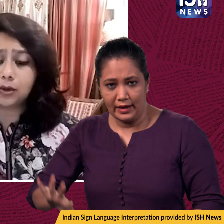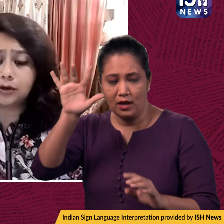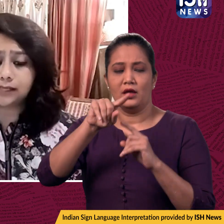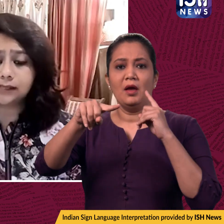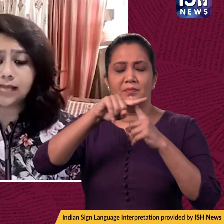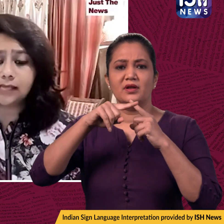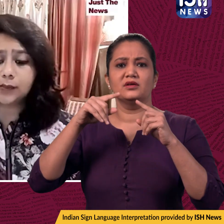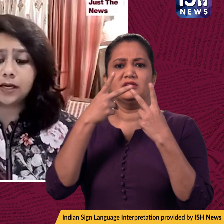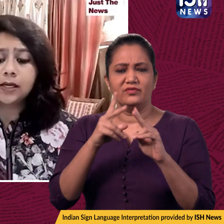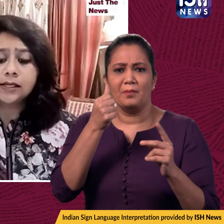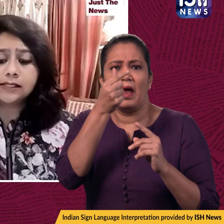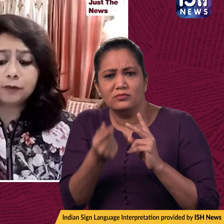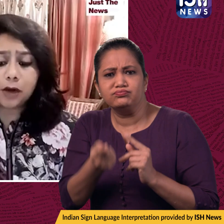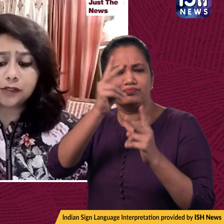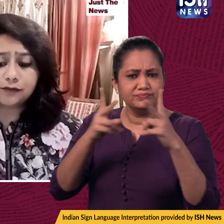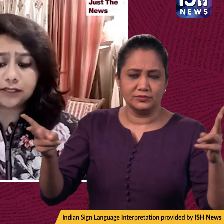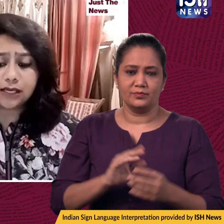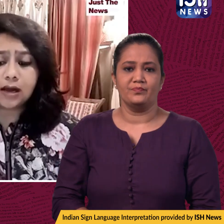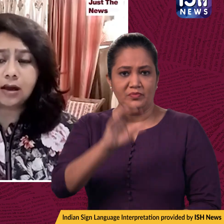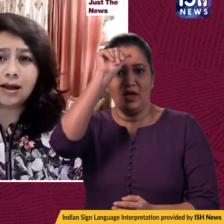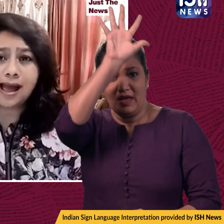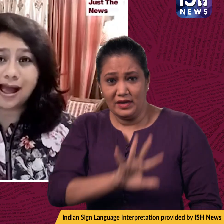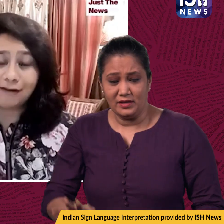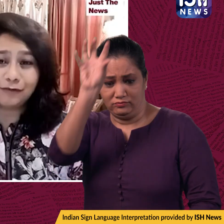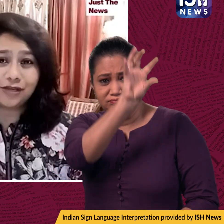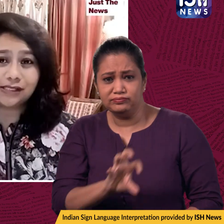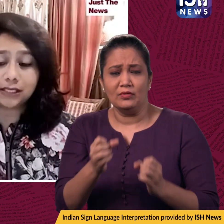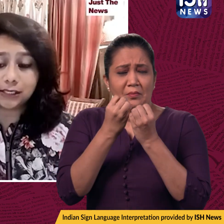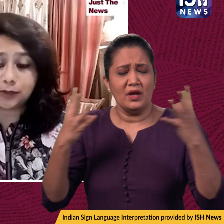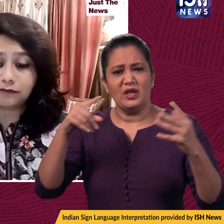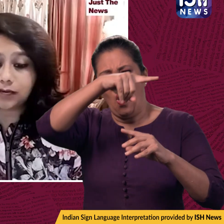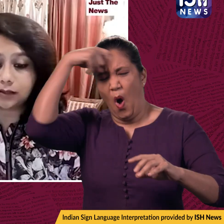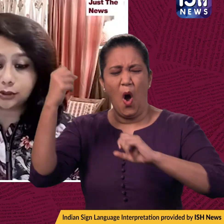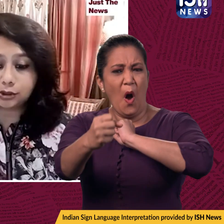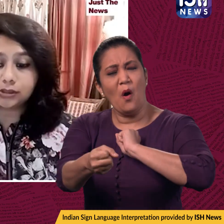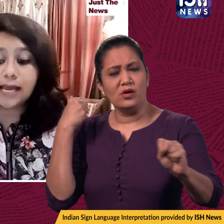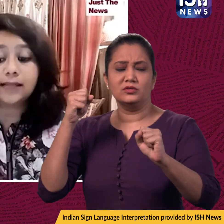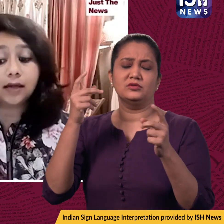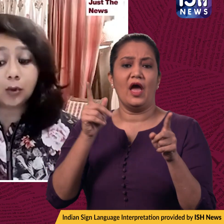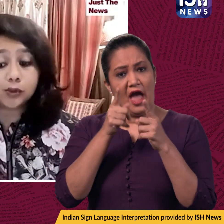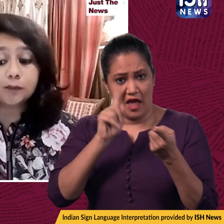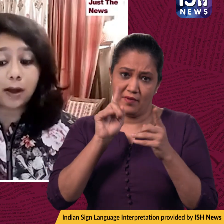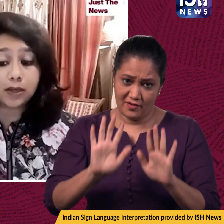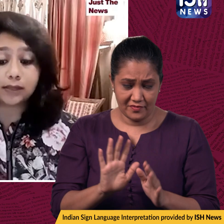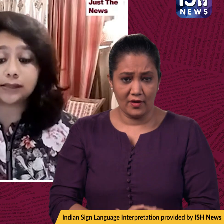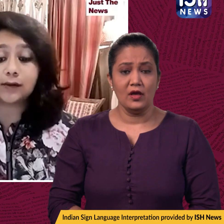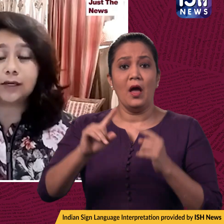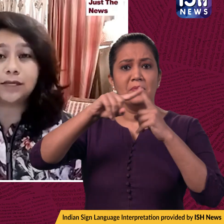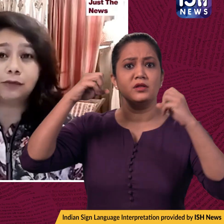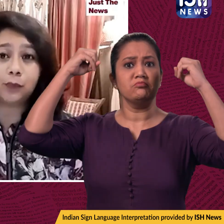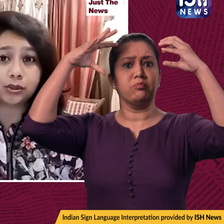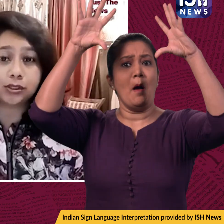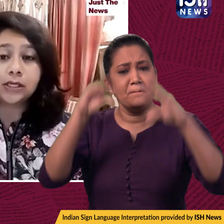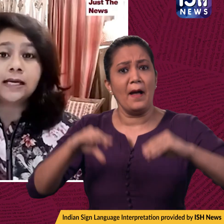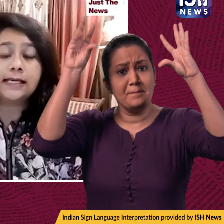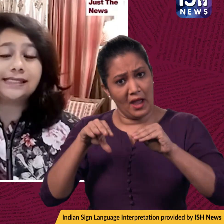looming power crisis as well. Several parts of India have been facing heat wave like conditions, and there are also power cuts now that are